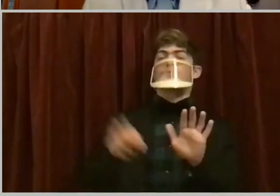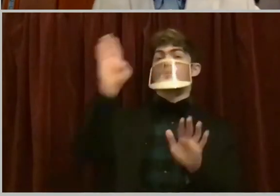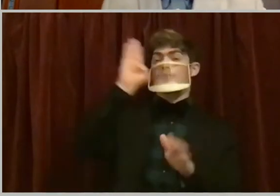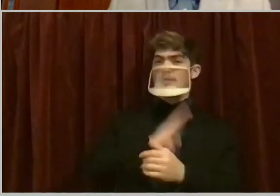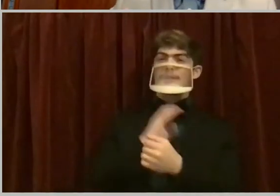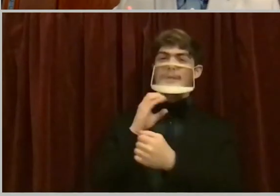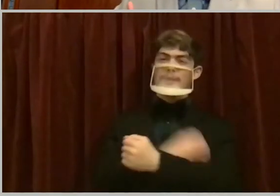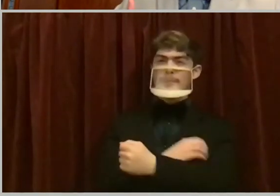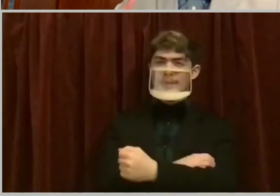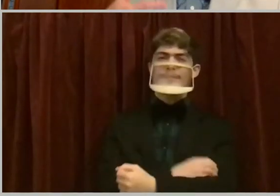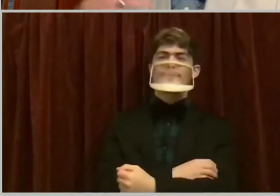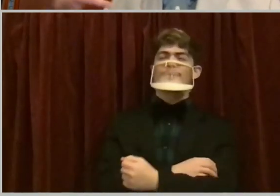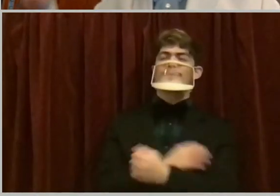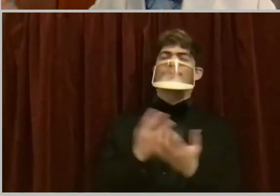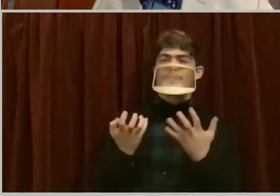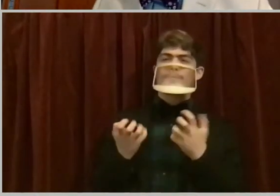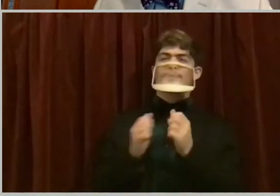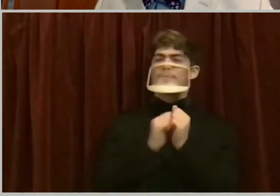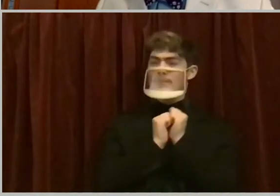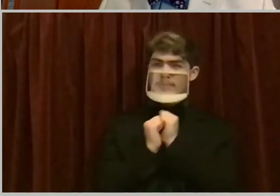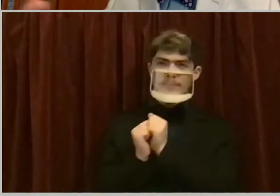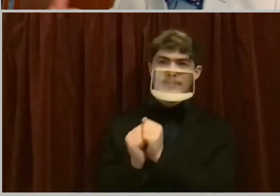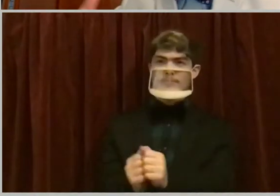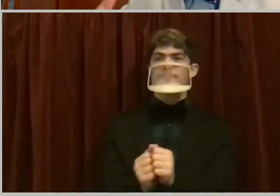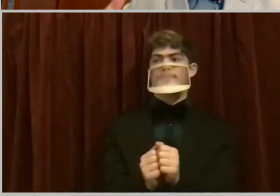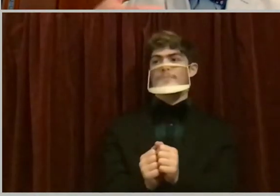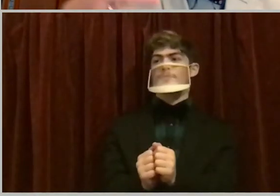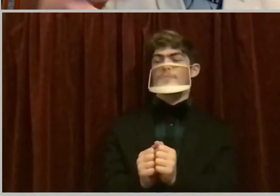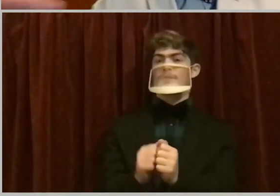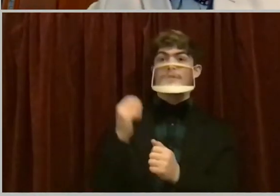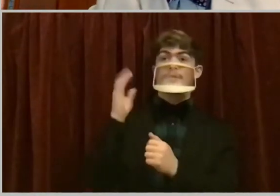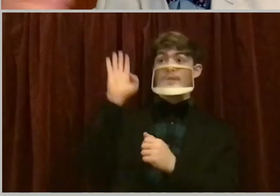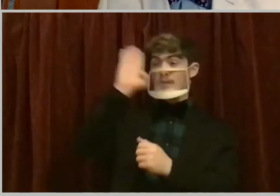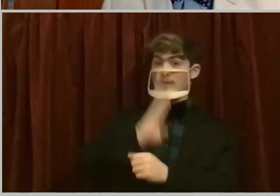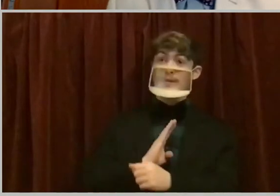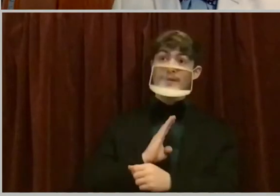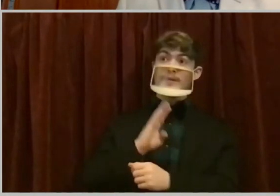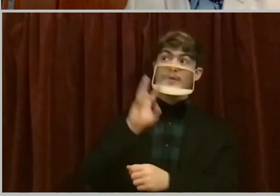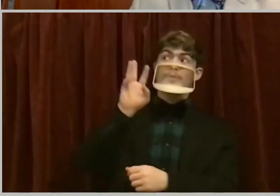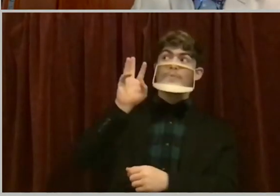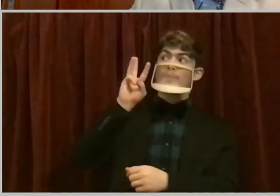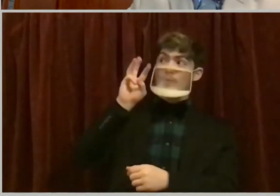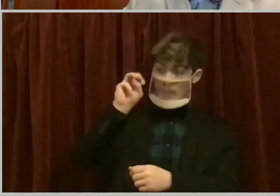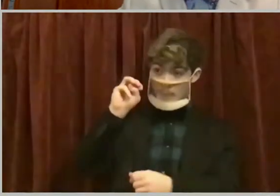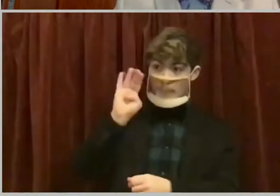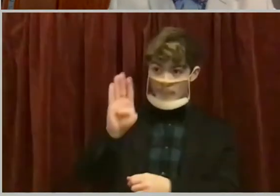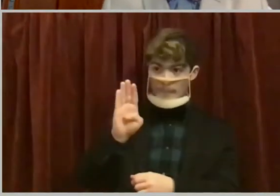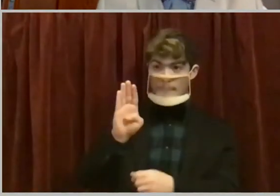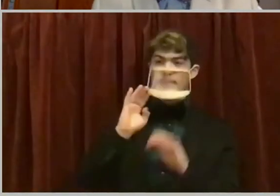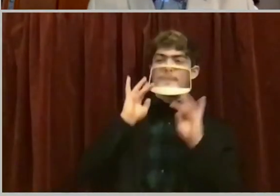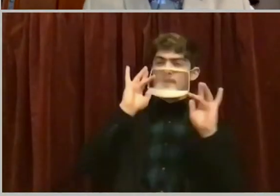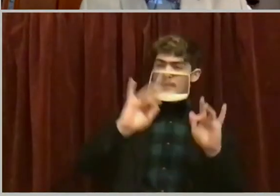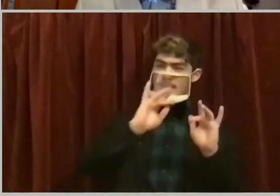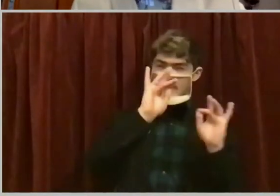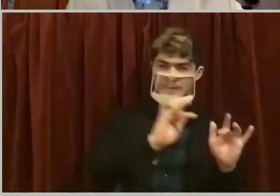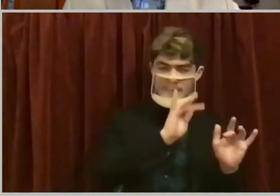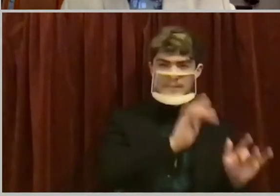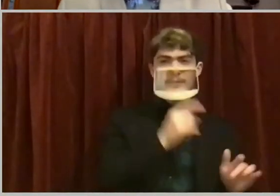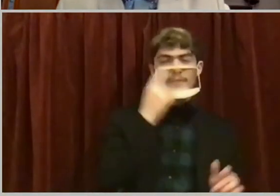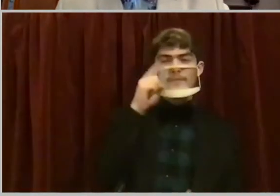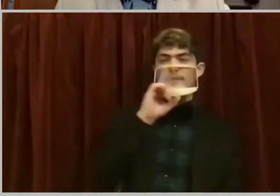indicating God's rakum, God's compassion for them, even in the midst of